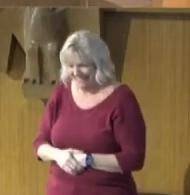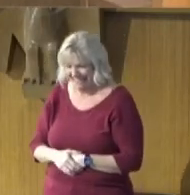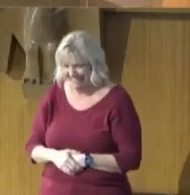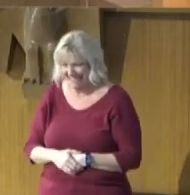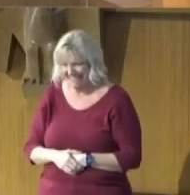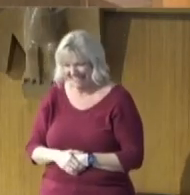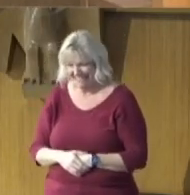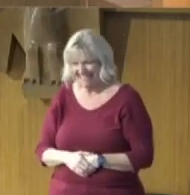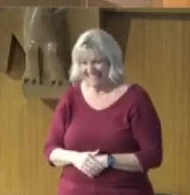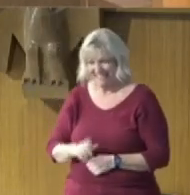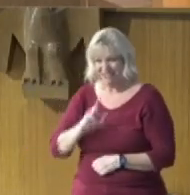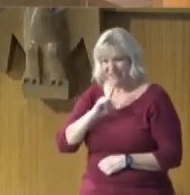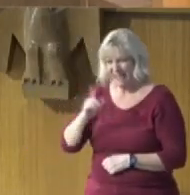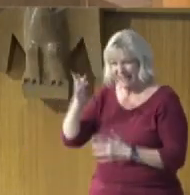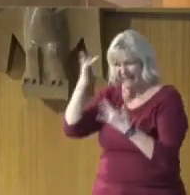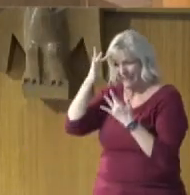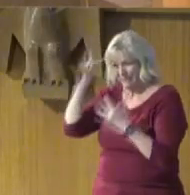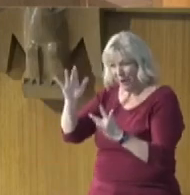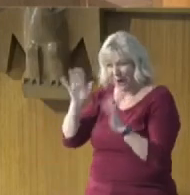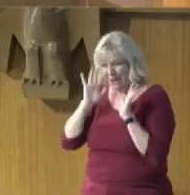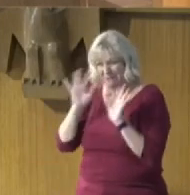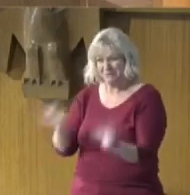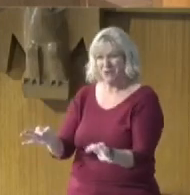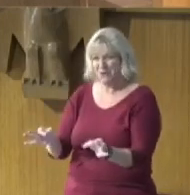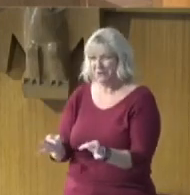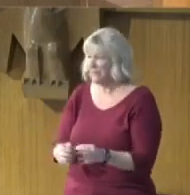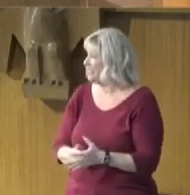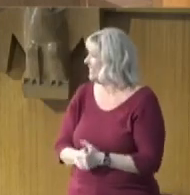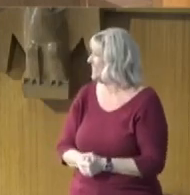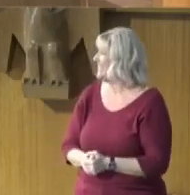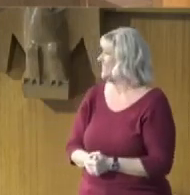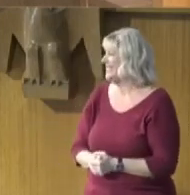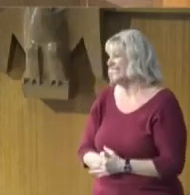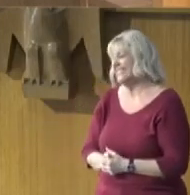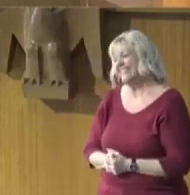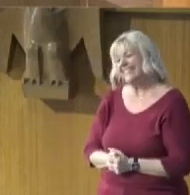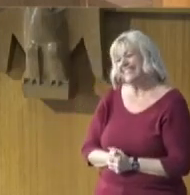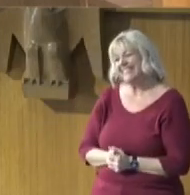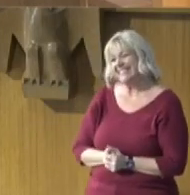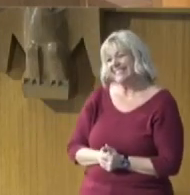Just really smart move, Jen and Jacob. Wow.